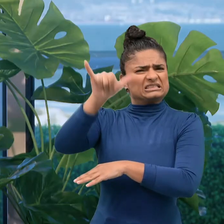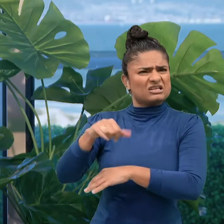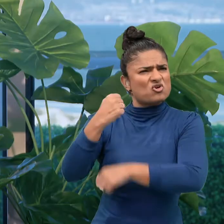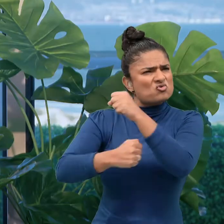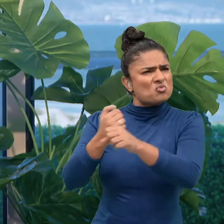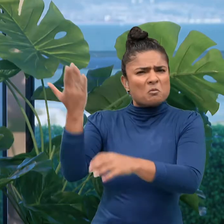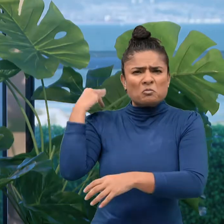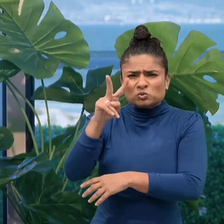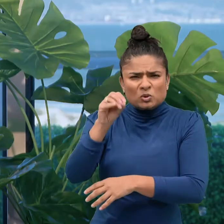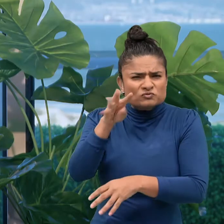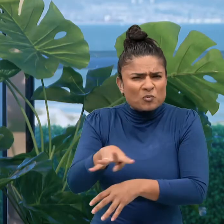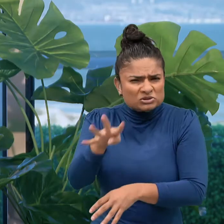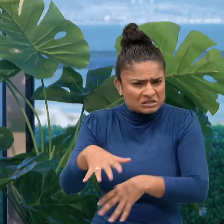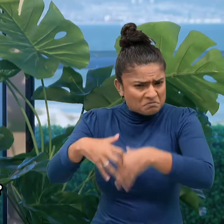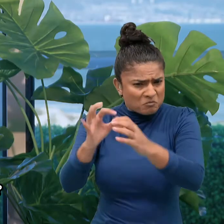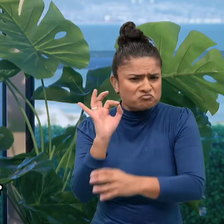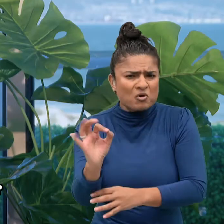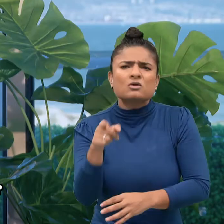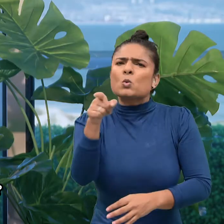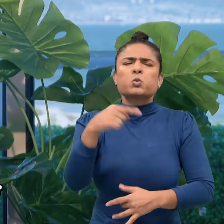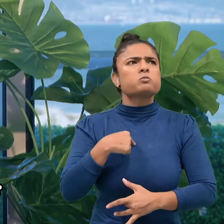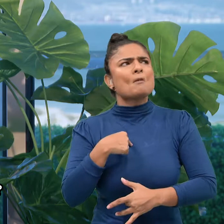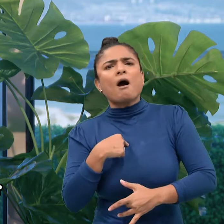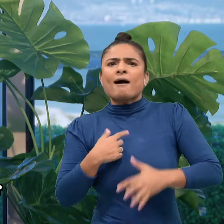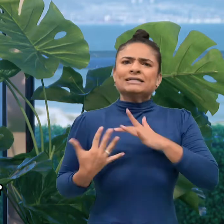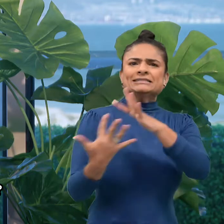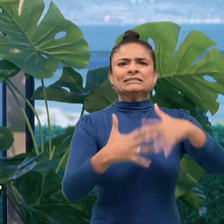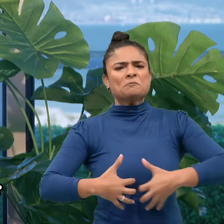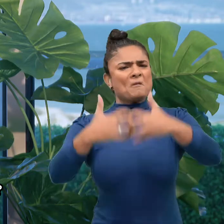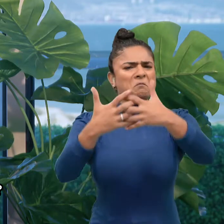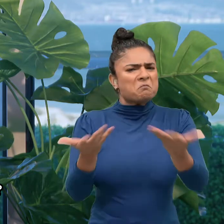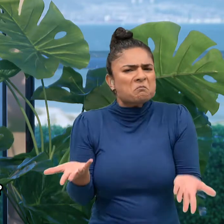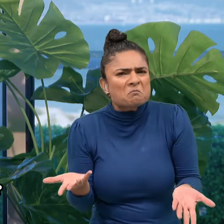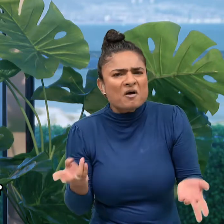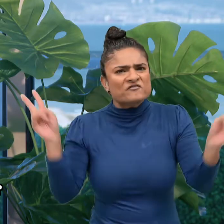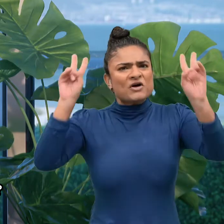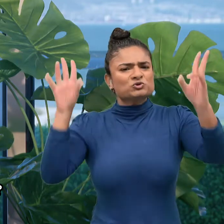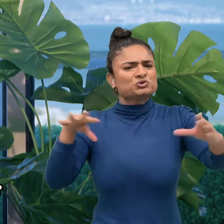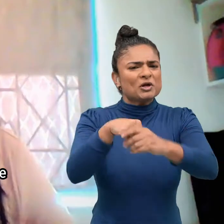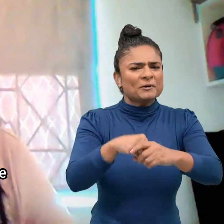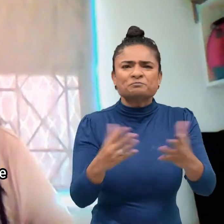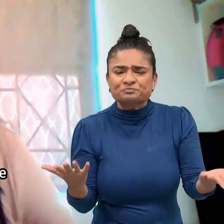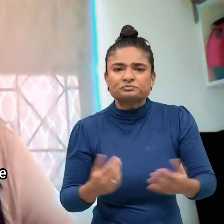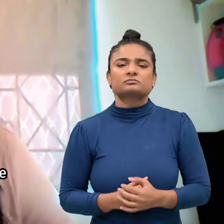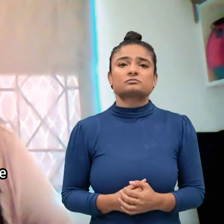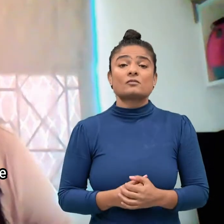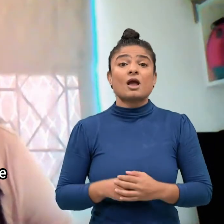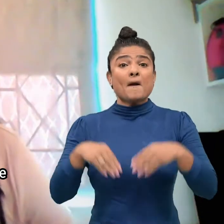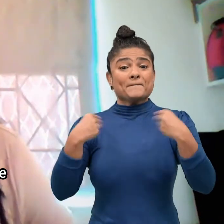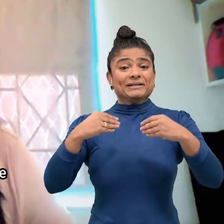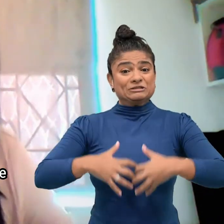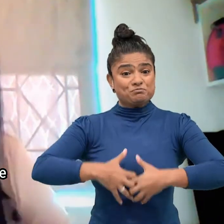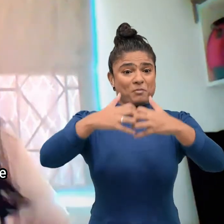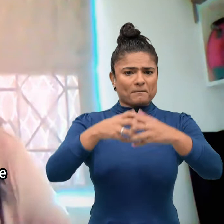you started in 2014, what inspired you to take on the beauty and fashion industries? When I started the